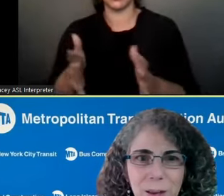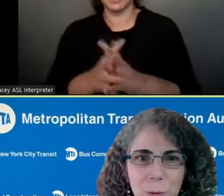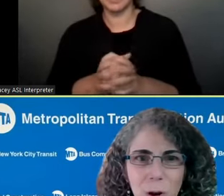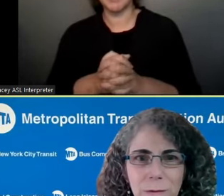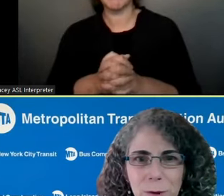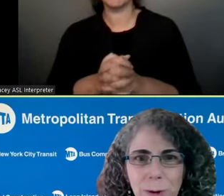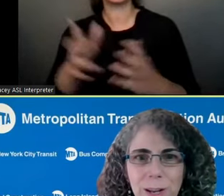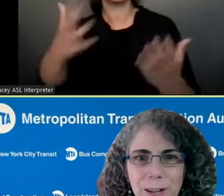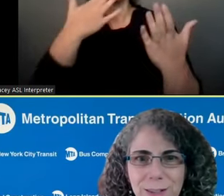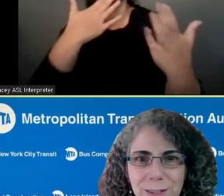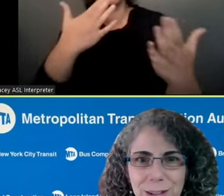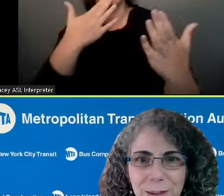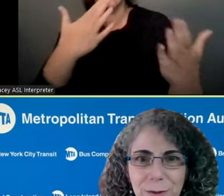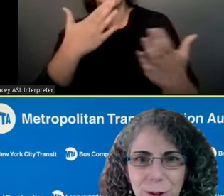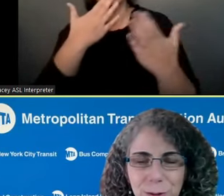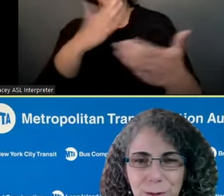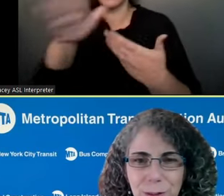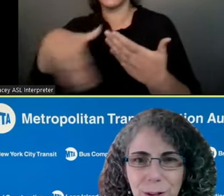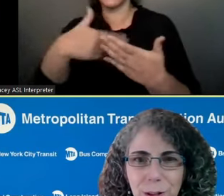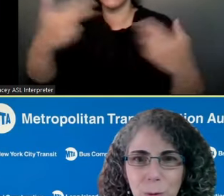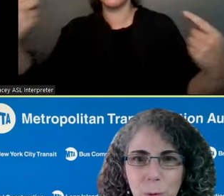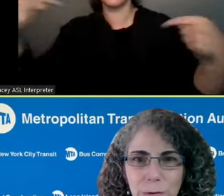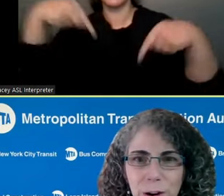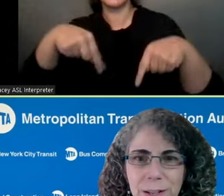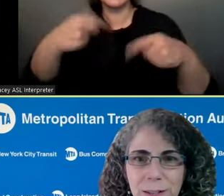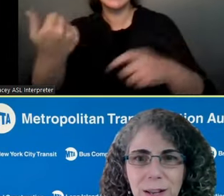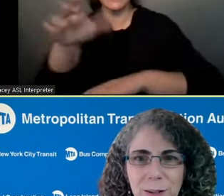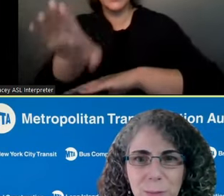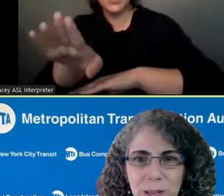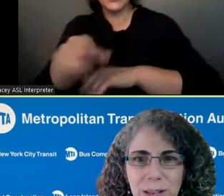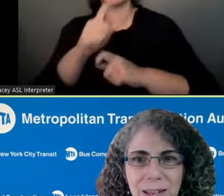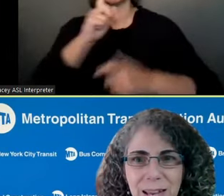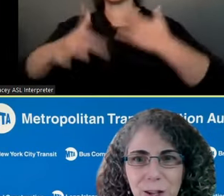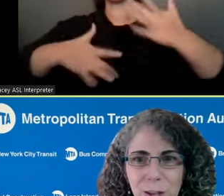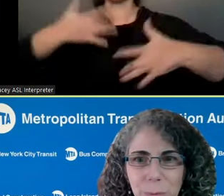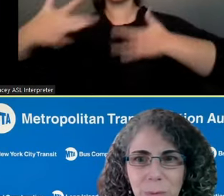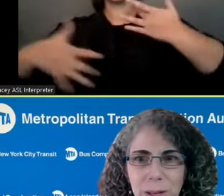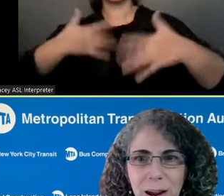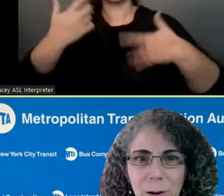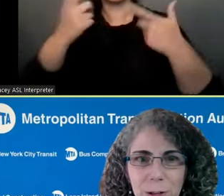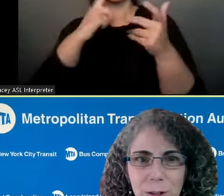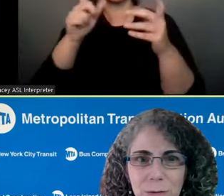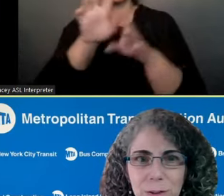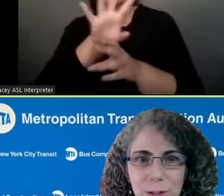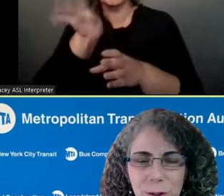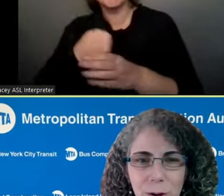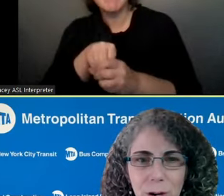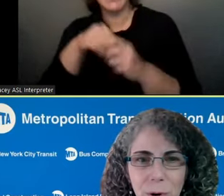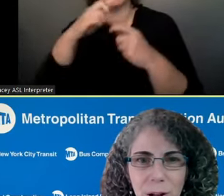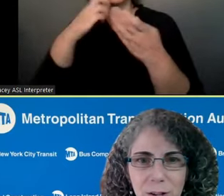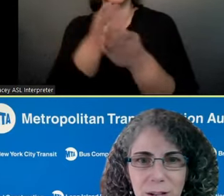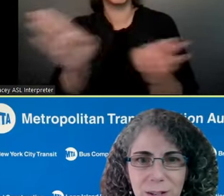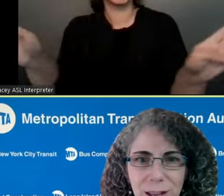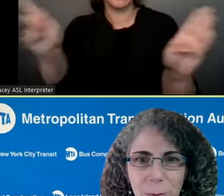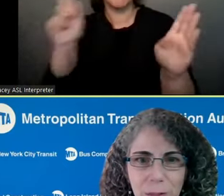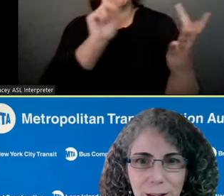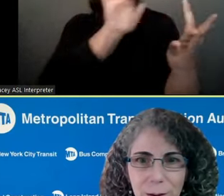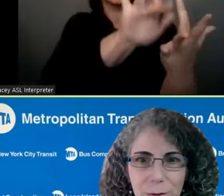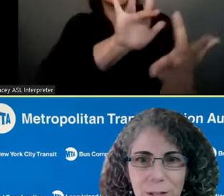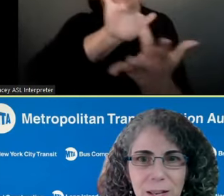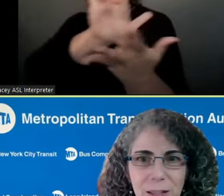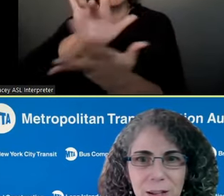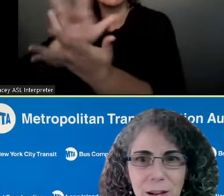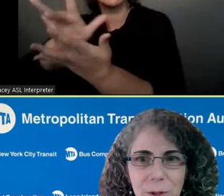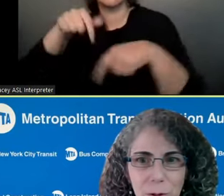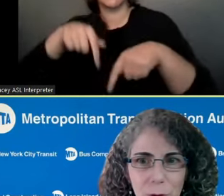And thank you all for joining us this afternoon. We're very excited to be engaging in public outreach for this historic project, and we thank